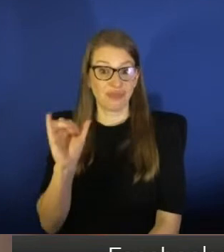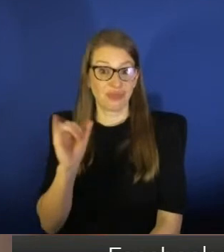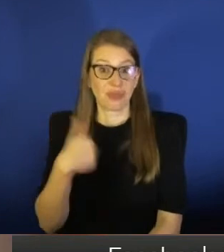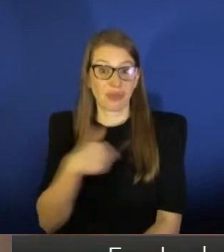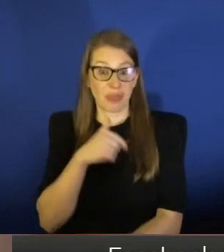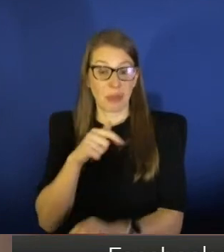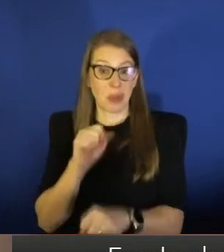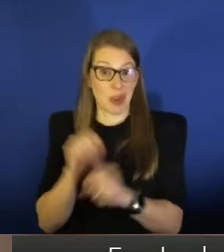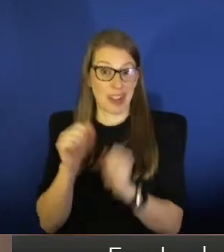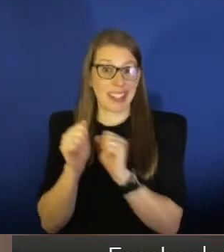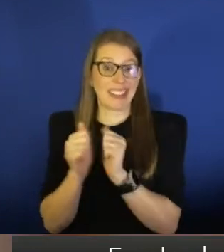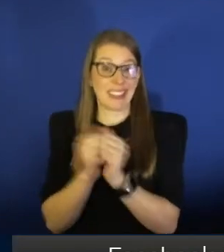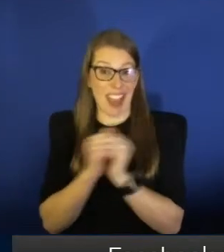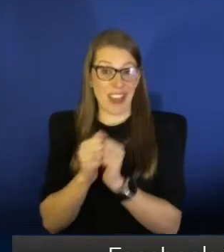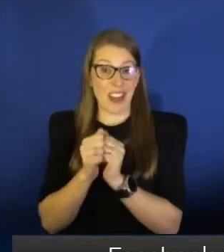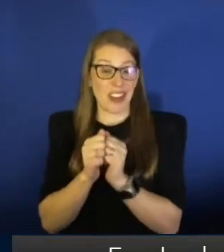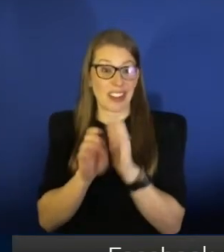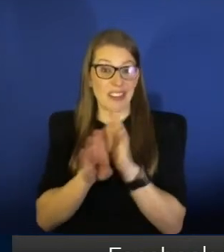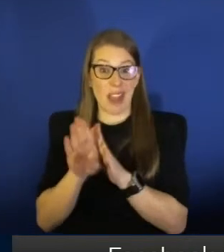together.